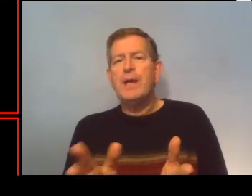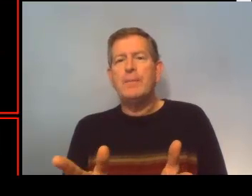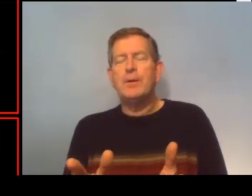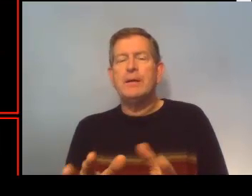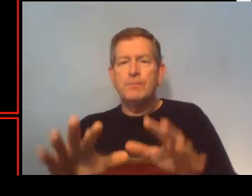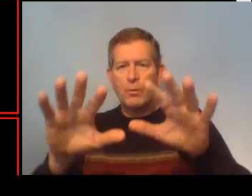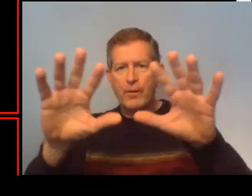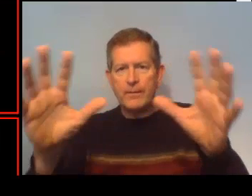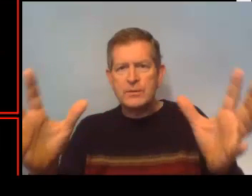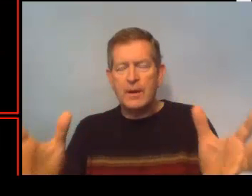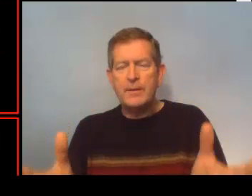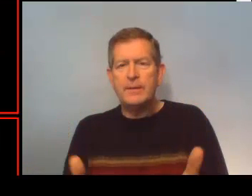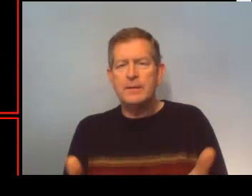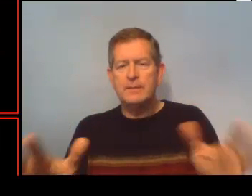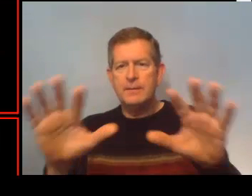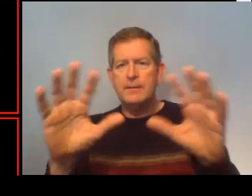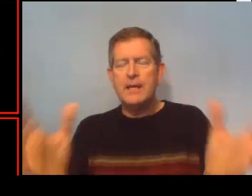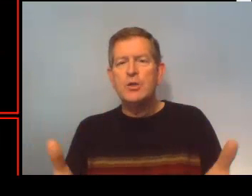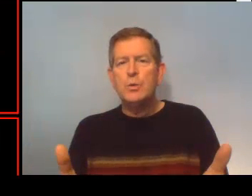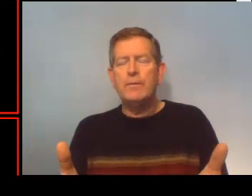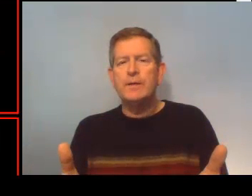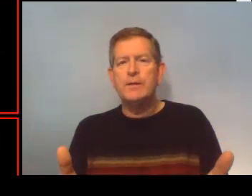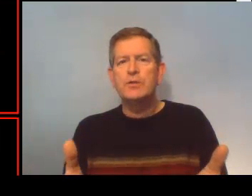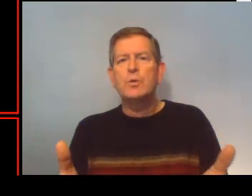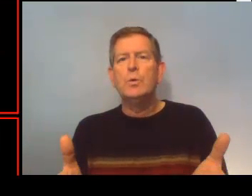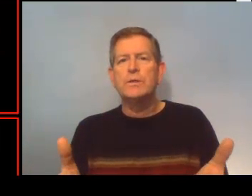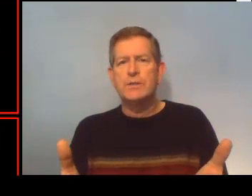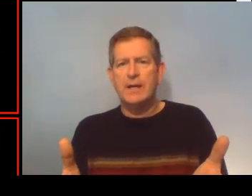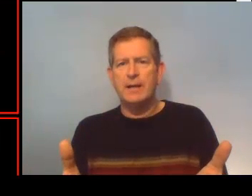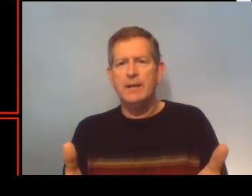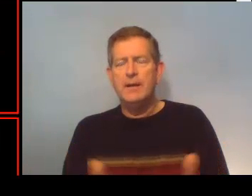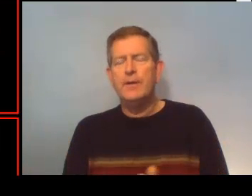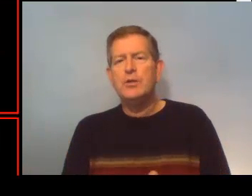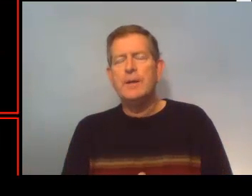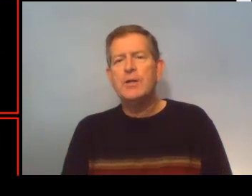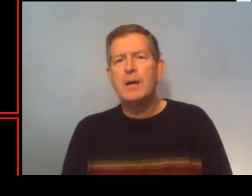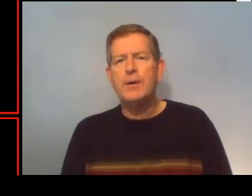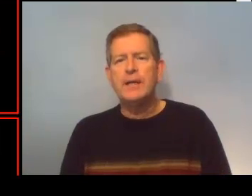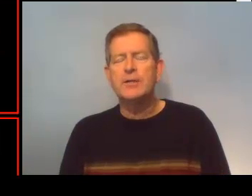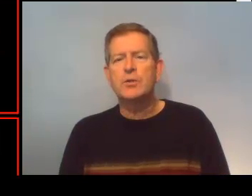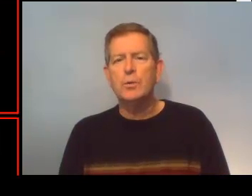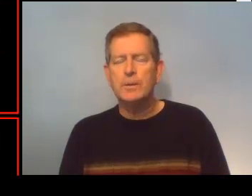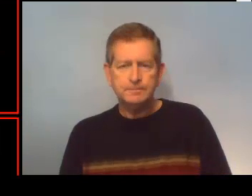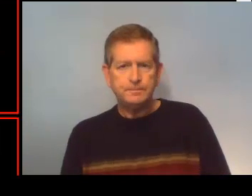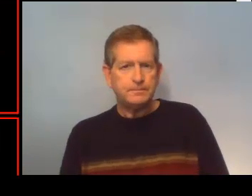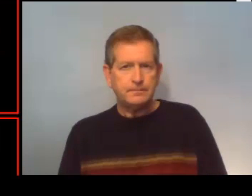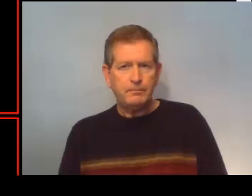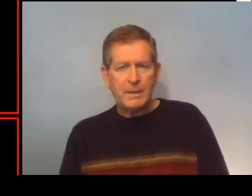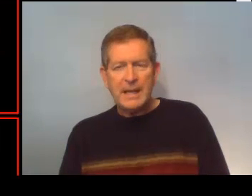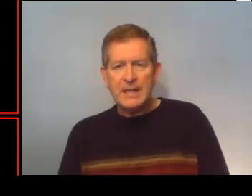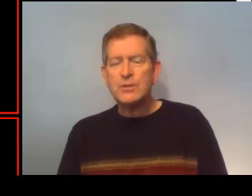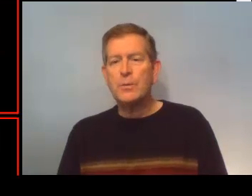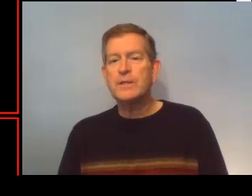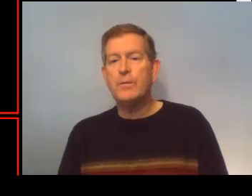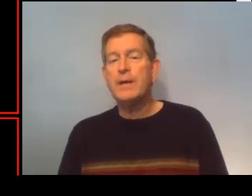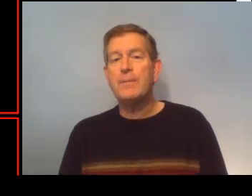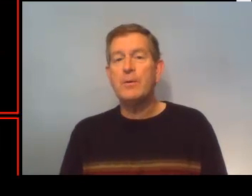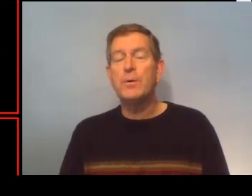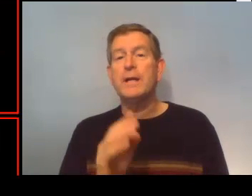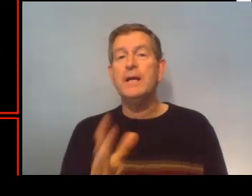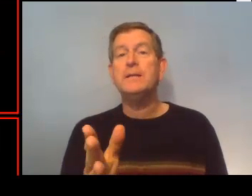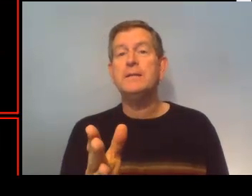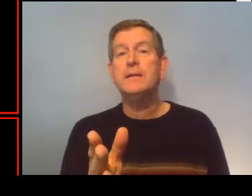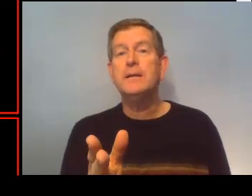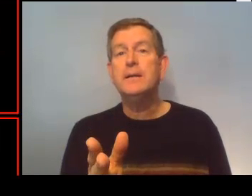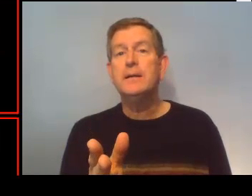this vocabulary revolves around the issue of the school setting, things you might talk about in a school. And so this vocabulary